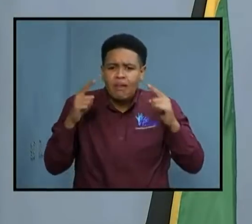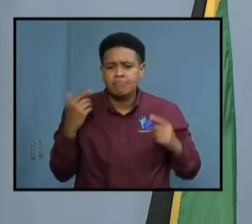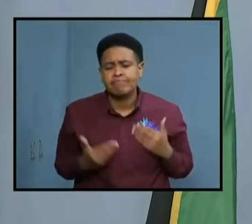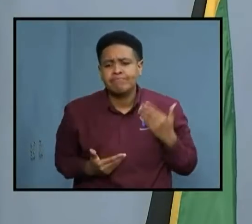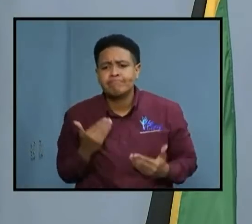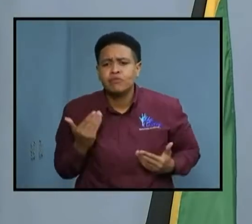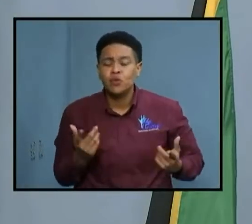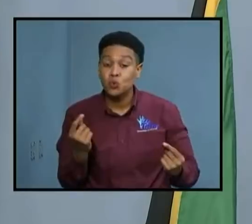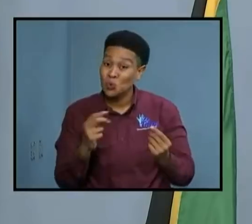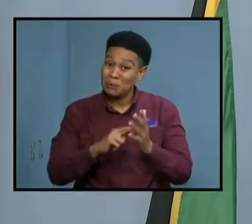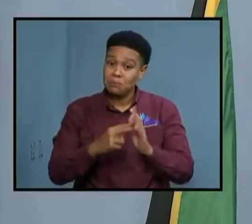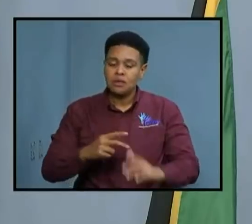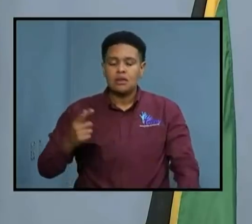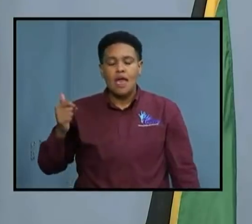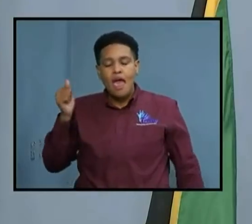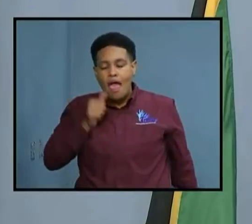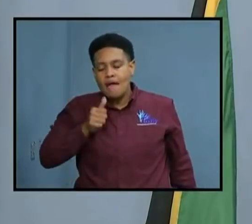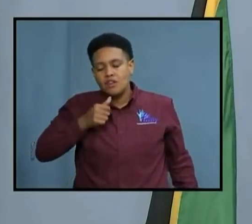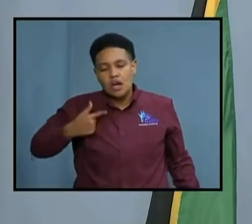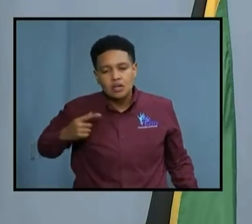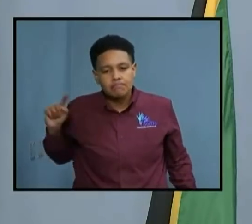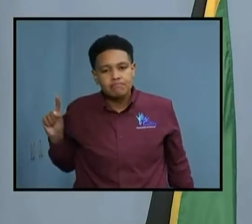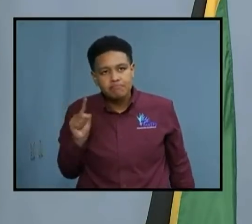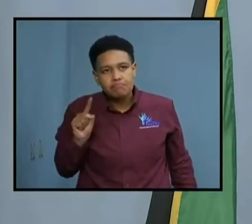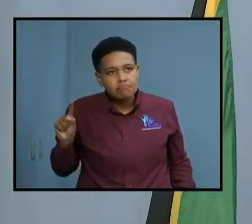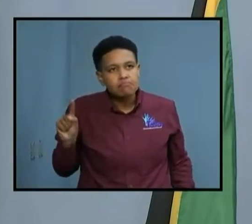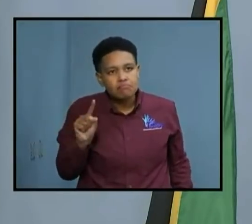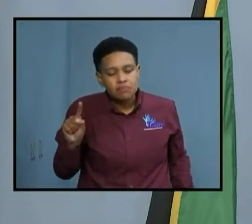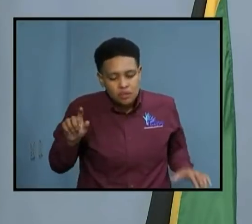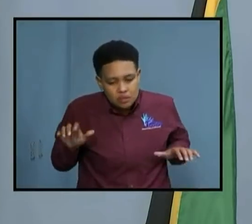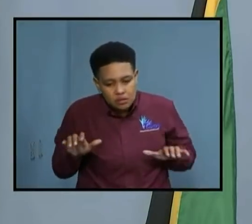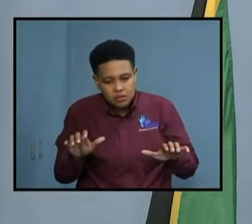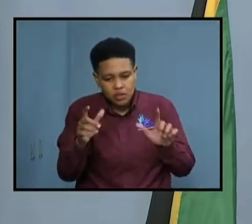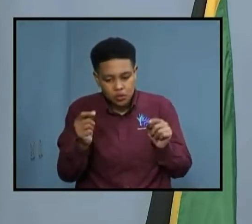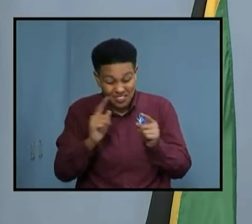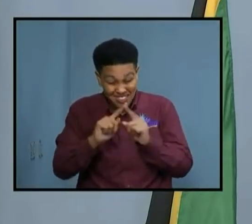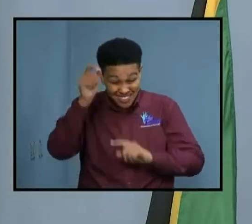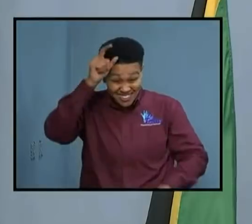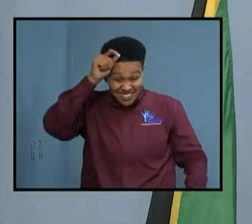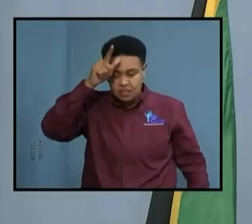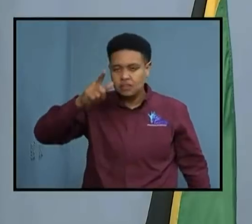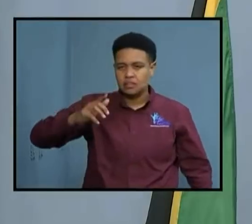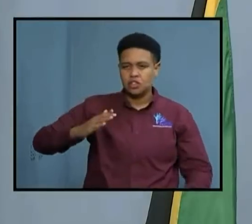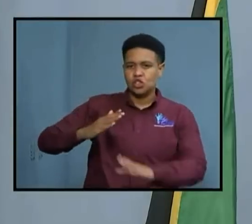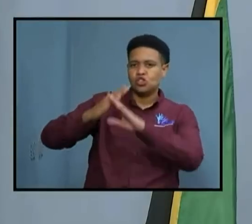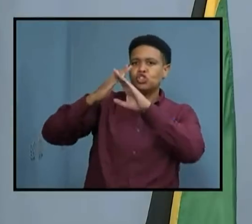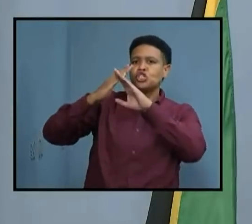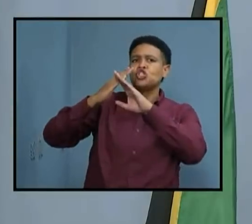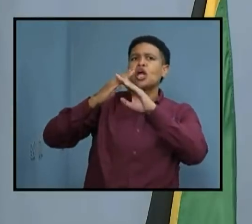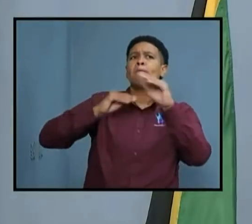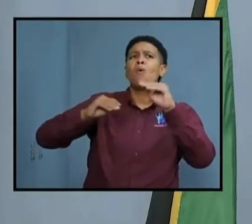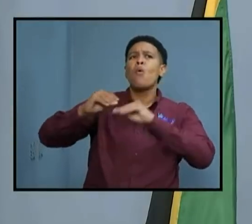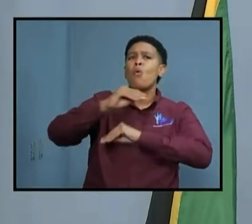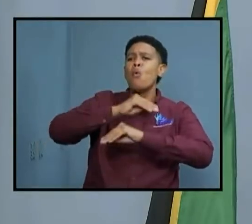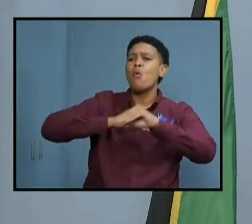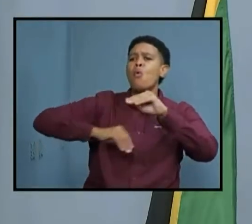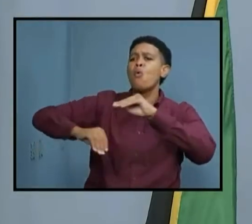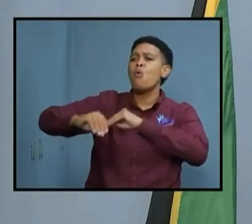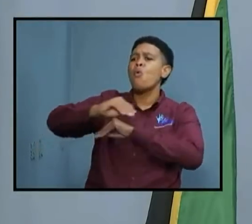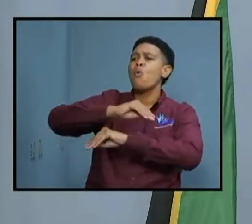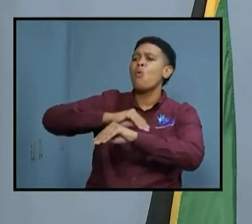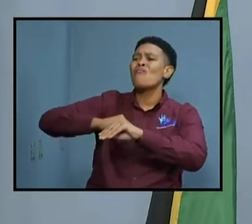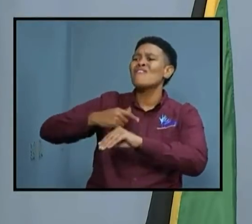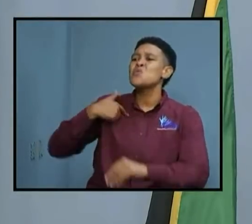about our normal everyday activities with restricting movement to absolutely what